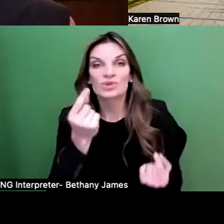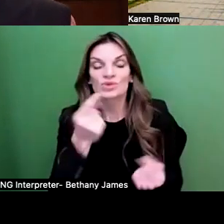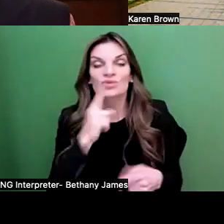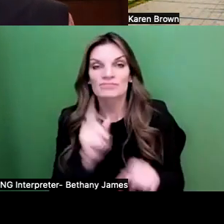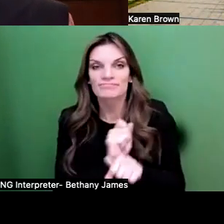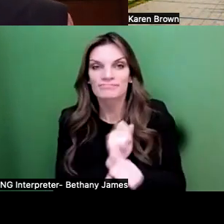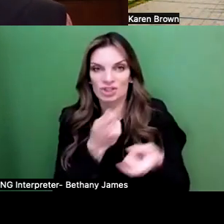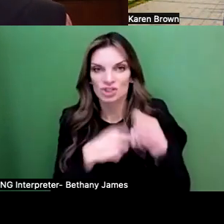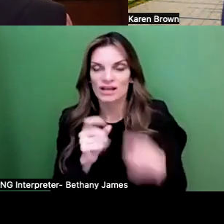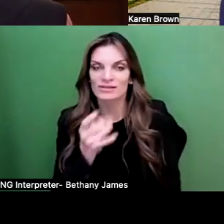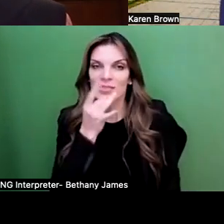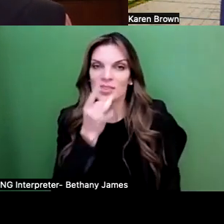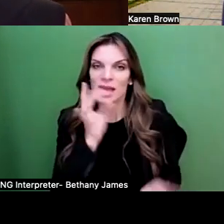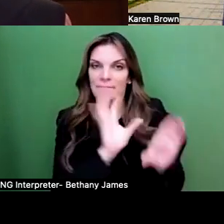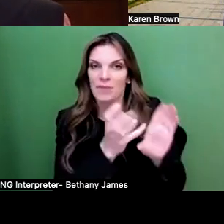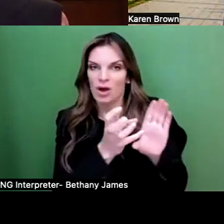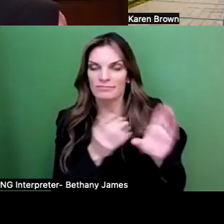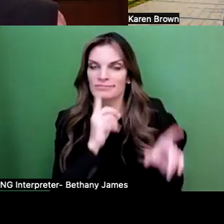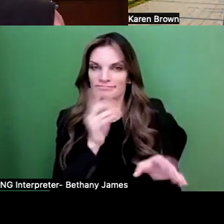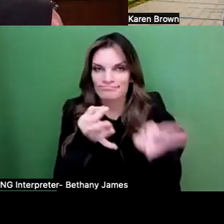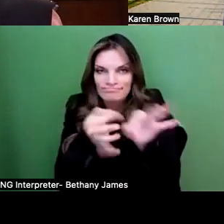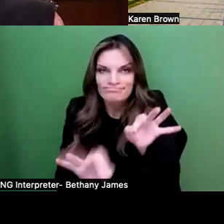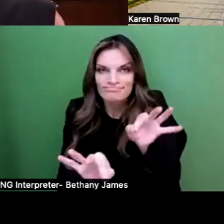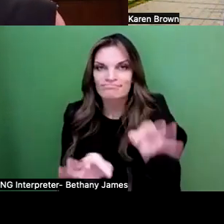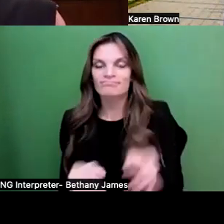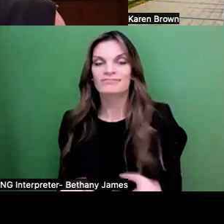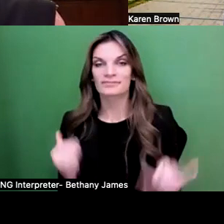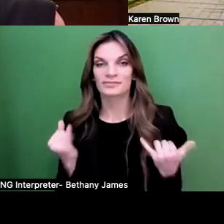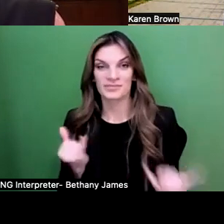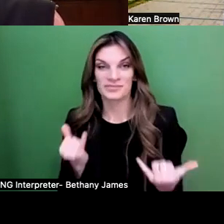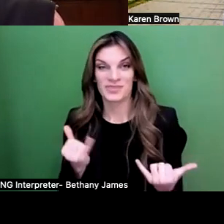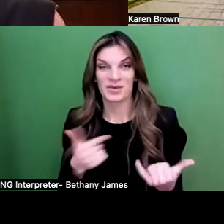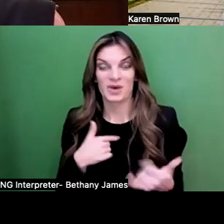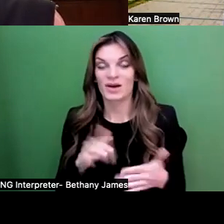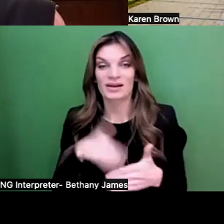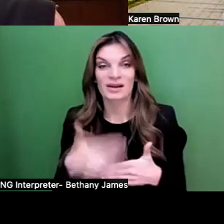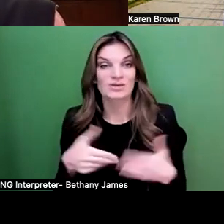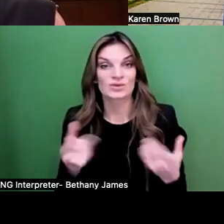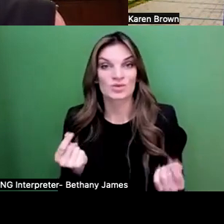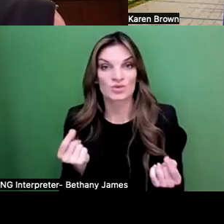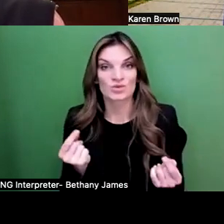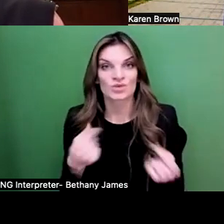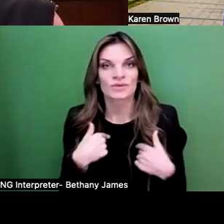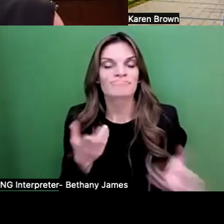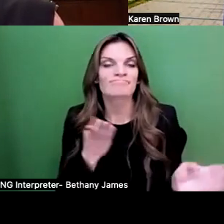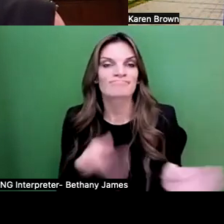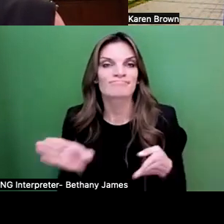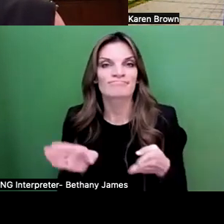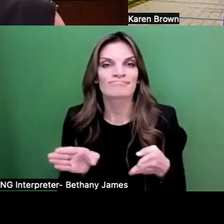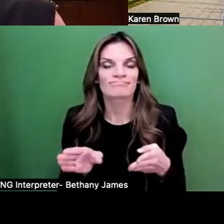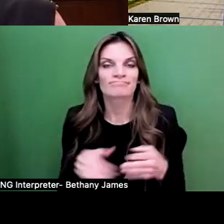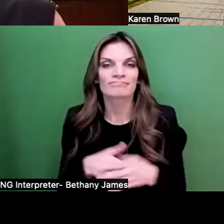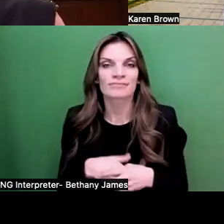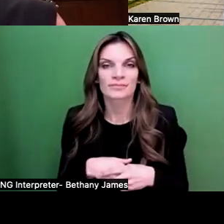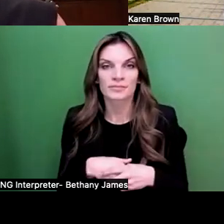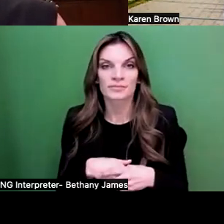in village buildings. We are currently now, the next step is to do, we've done